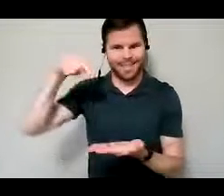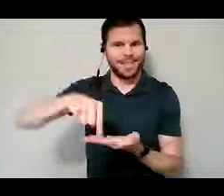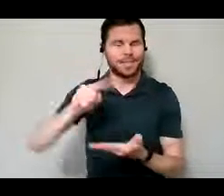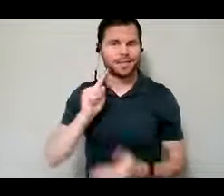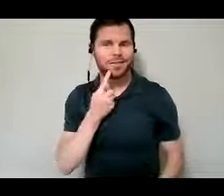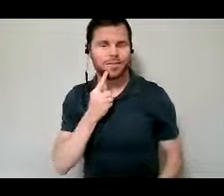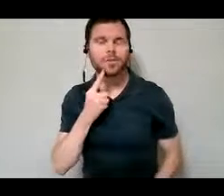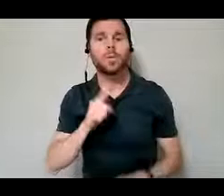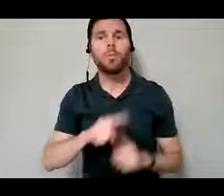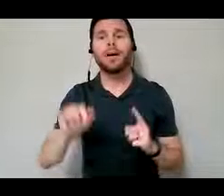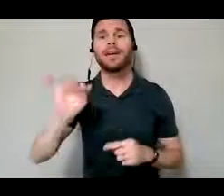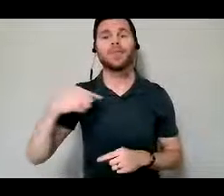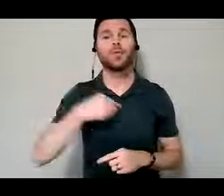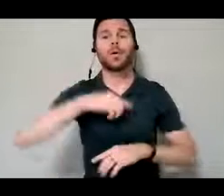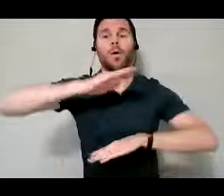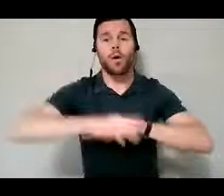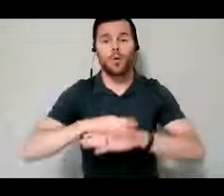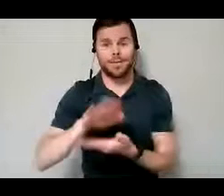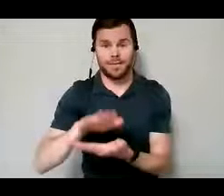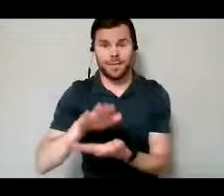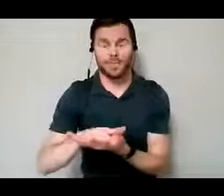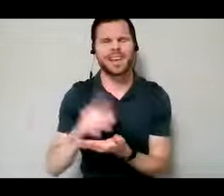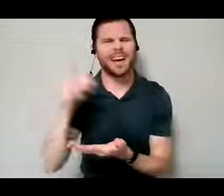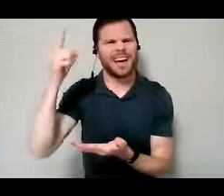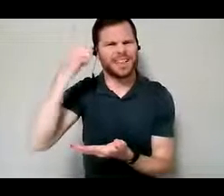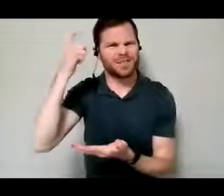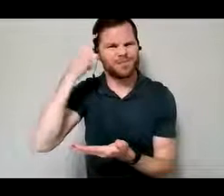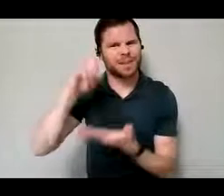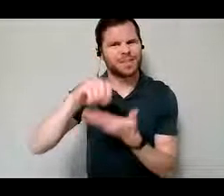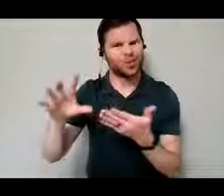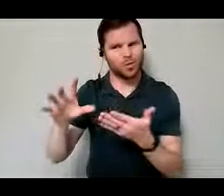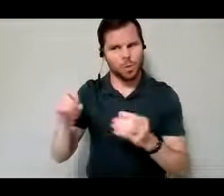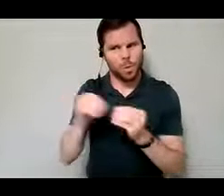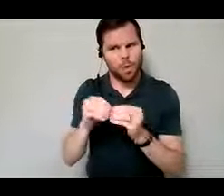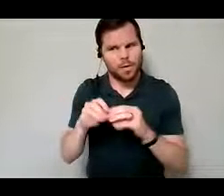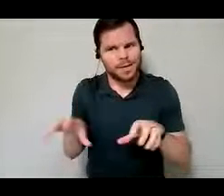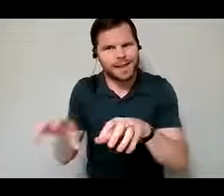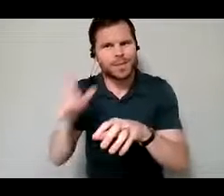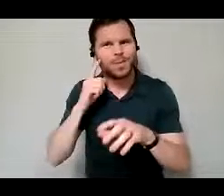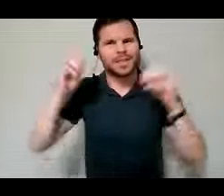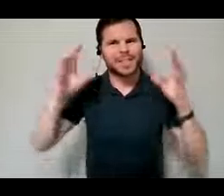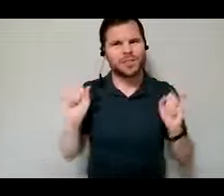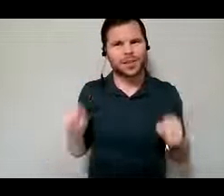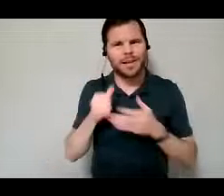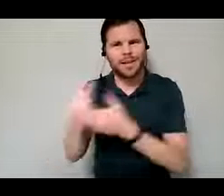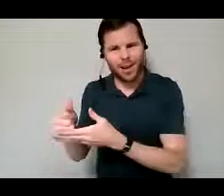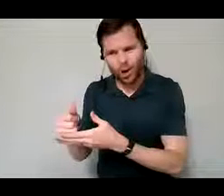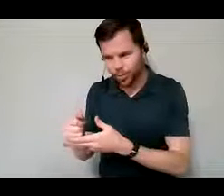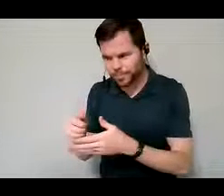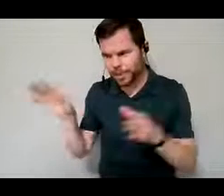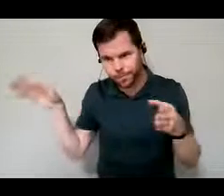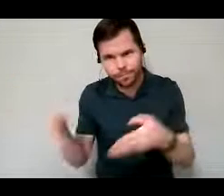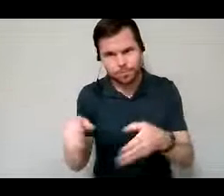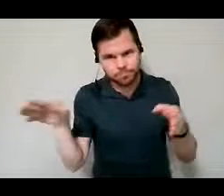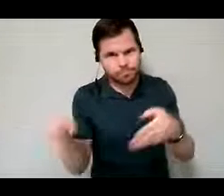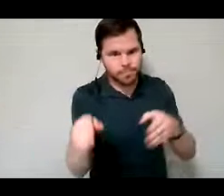on campus, they would have been a lot more engaged in it, because the teacher would be there with them to help encourage them, like, write more extensively and answer the questions with a